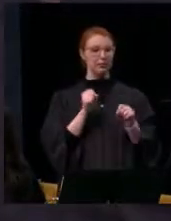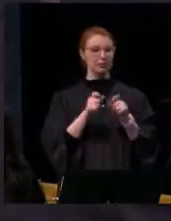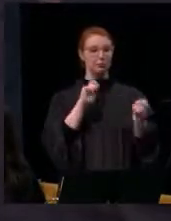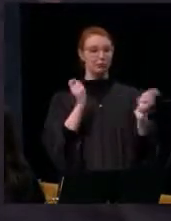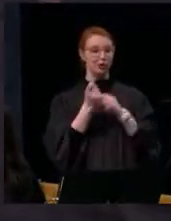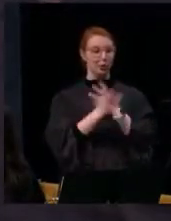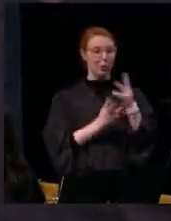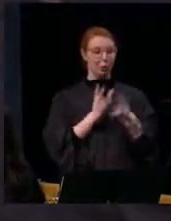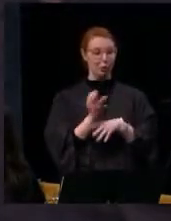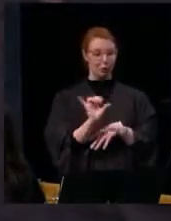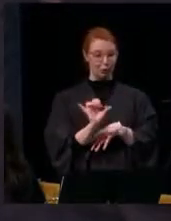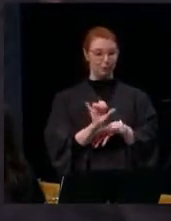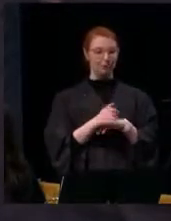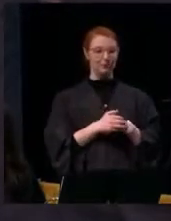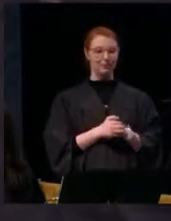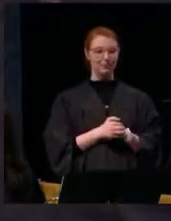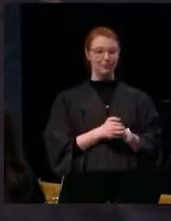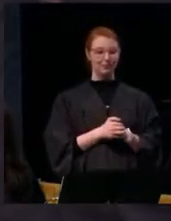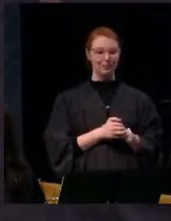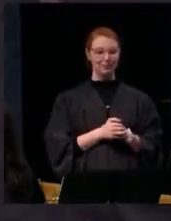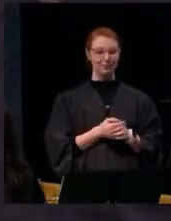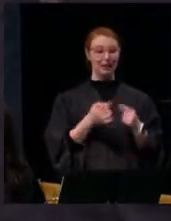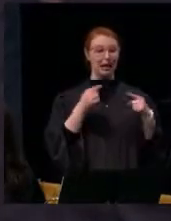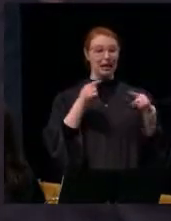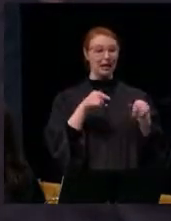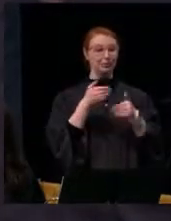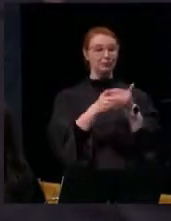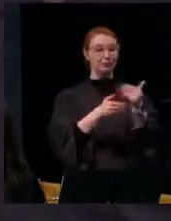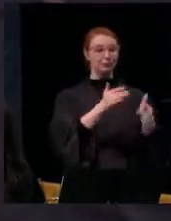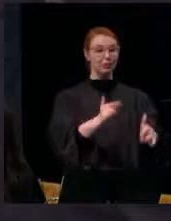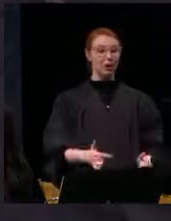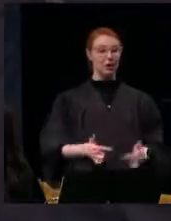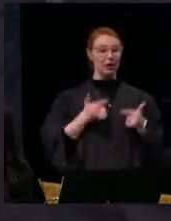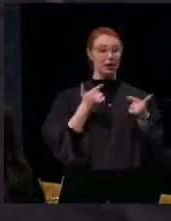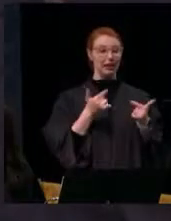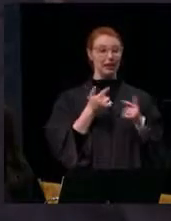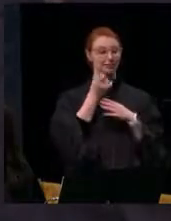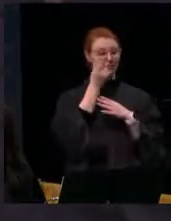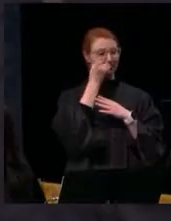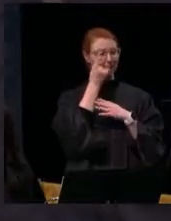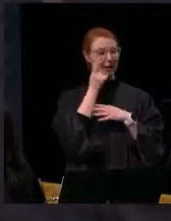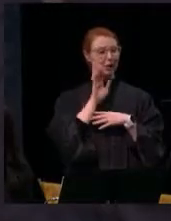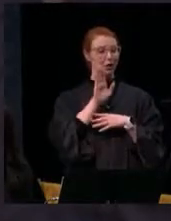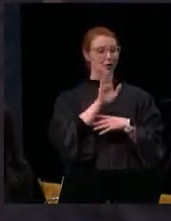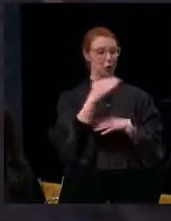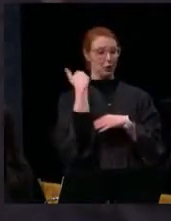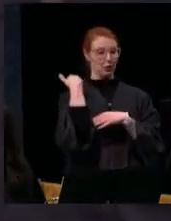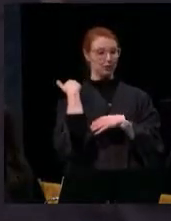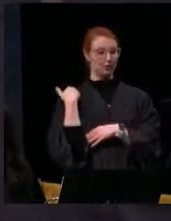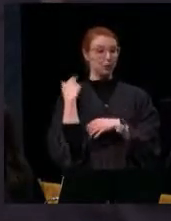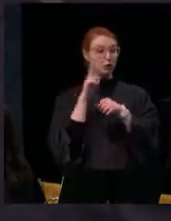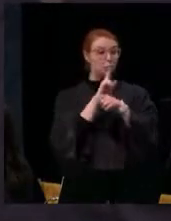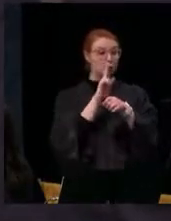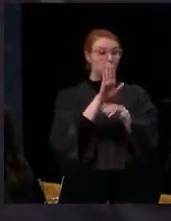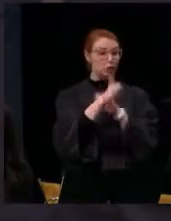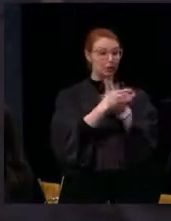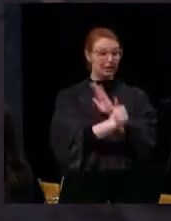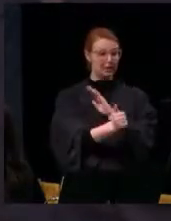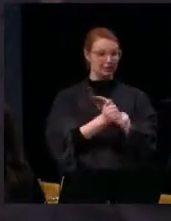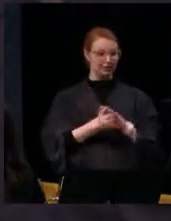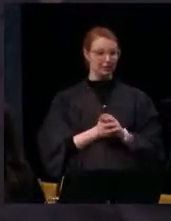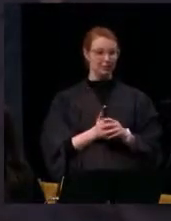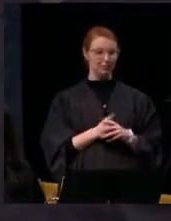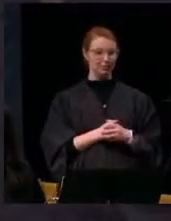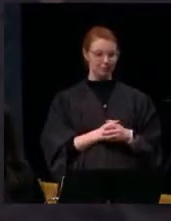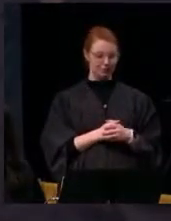world. As we all continue on to our next journey, it is simply up to us to use them. Also